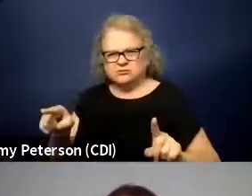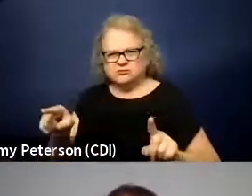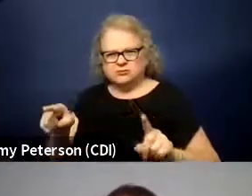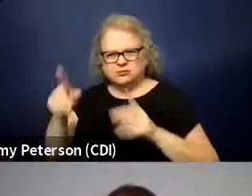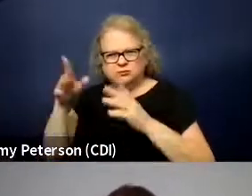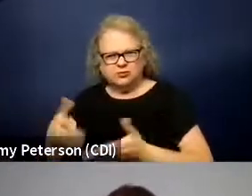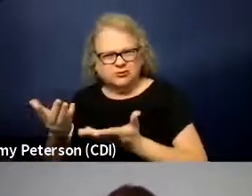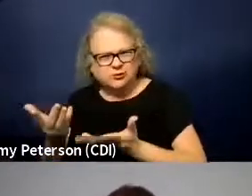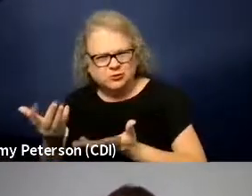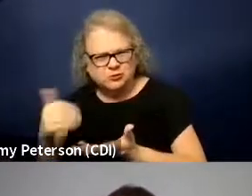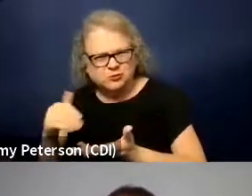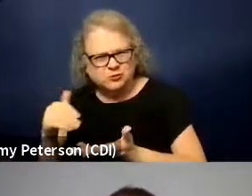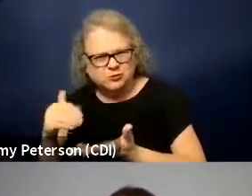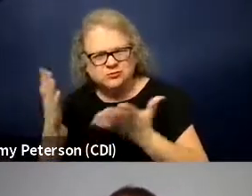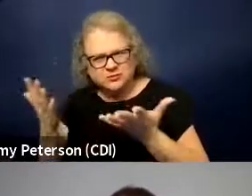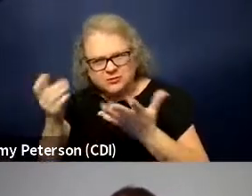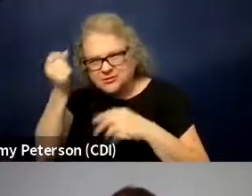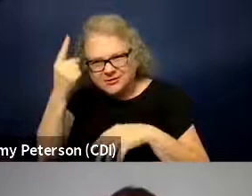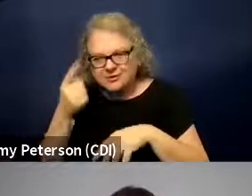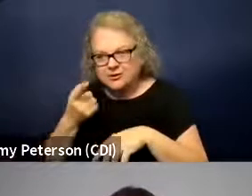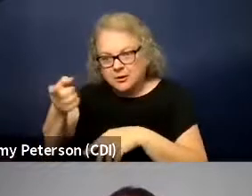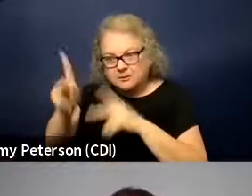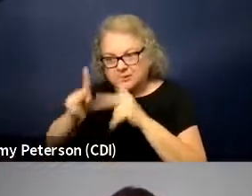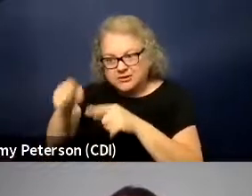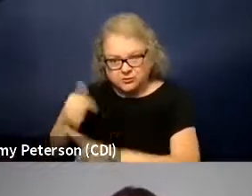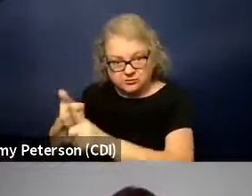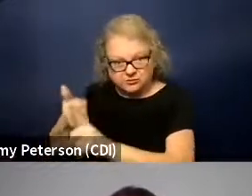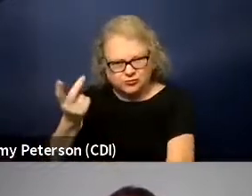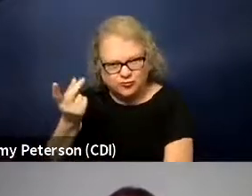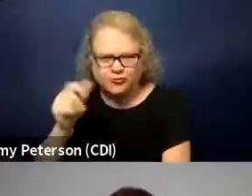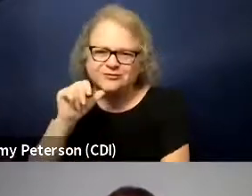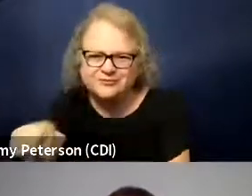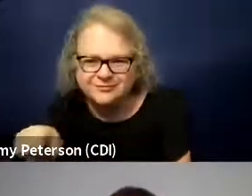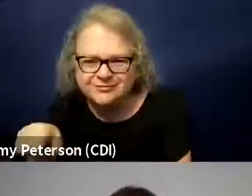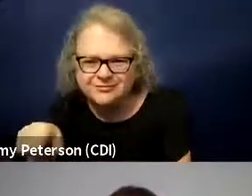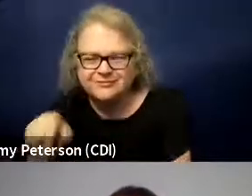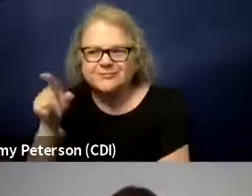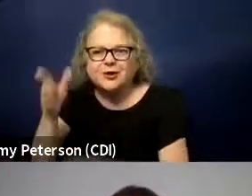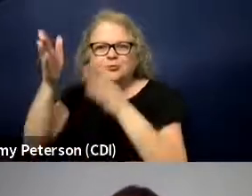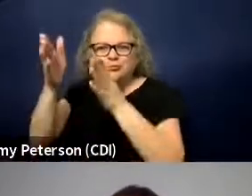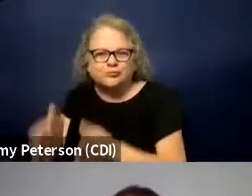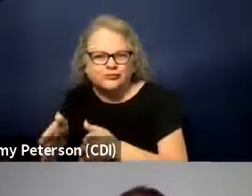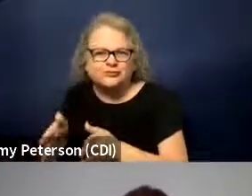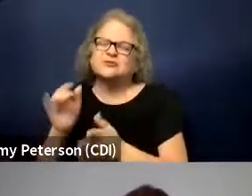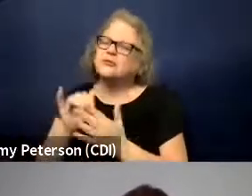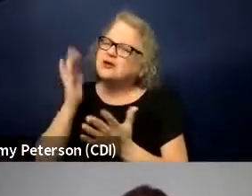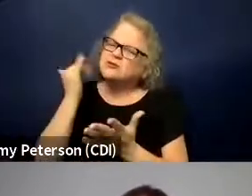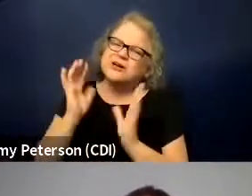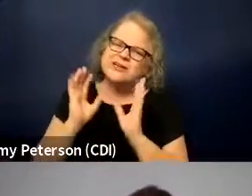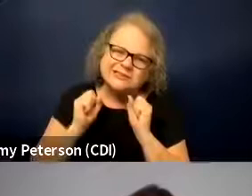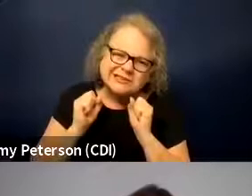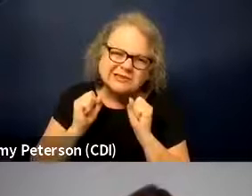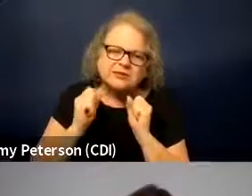seeing in the emergency rooms in South Carolina, people coming in with severe symptoms after